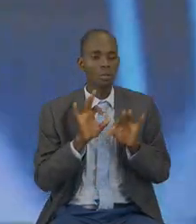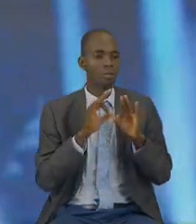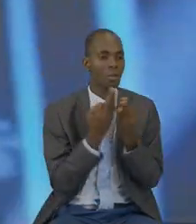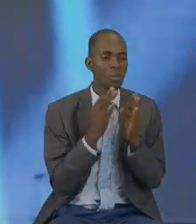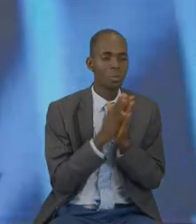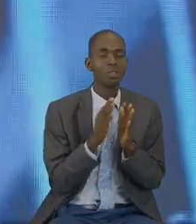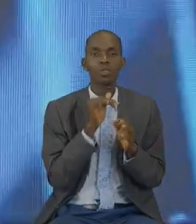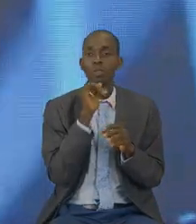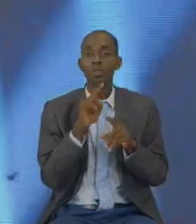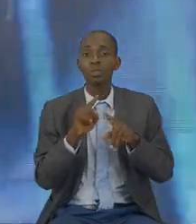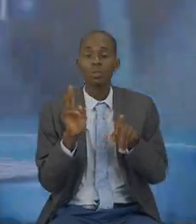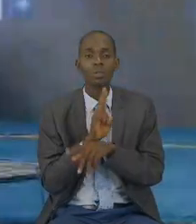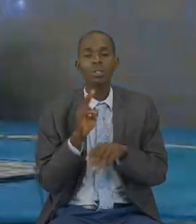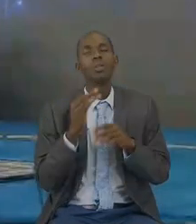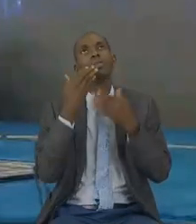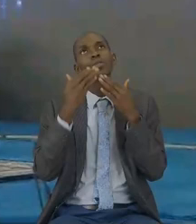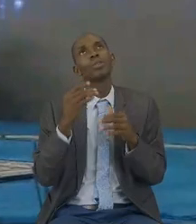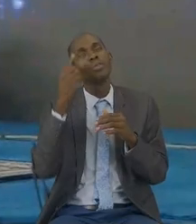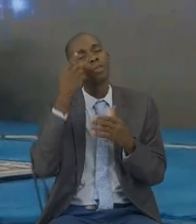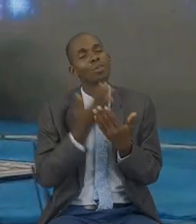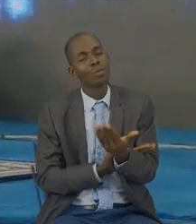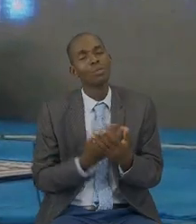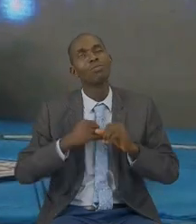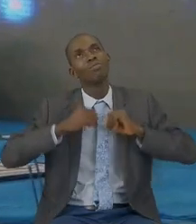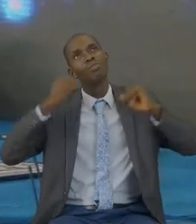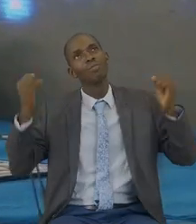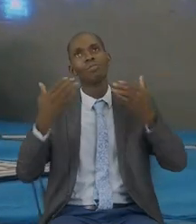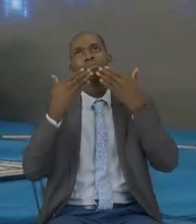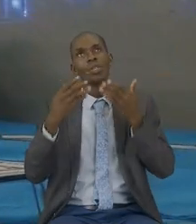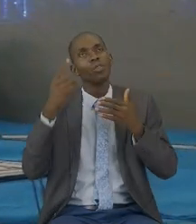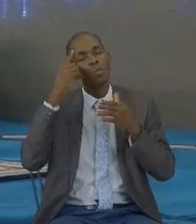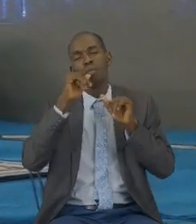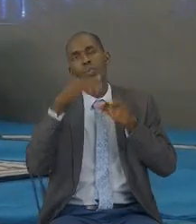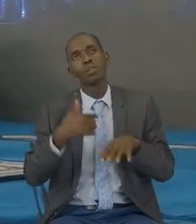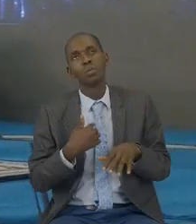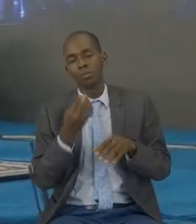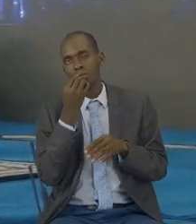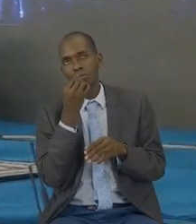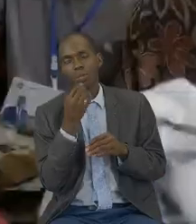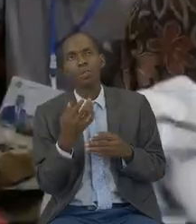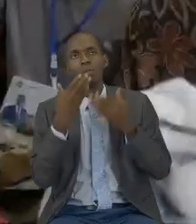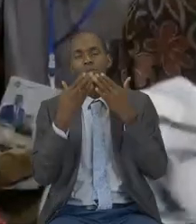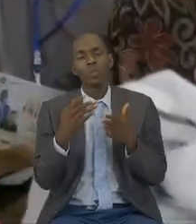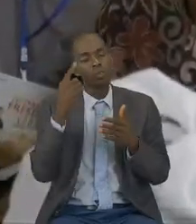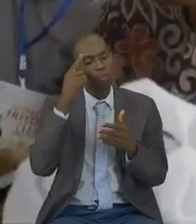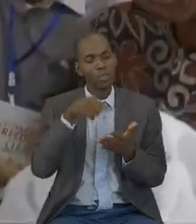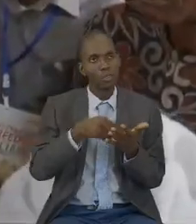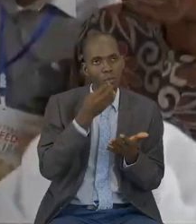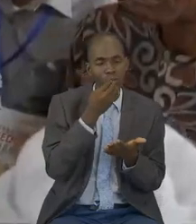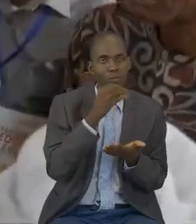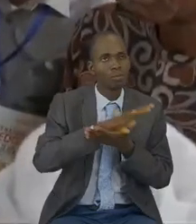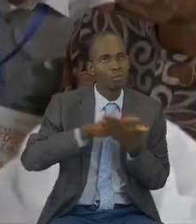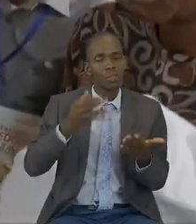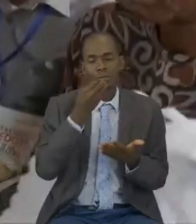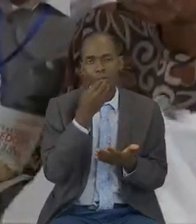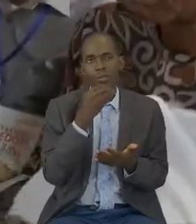this morning, and thank you for what you've done, thank you for what you're doing. You're a great, wonderful God. You are blessing us. You bought our bread and sugar,